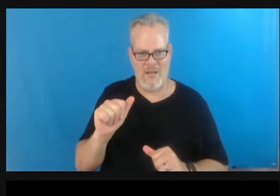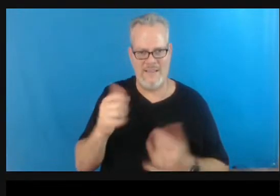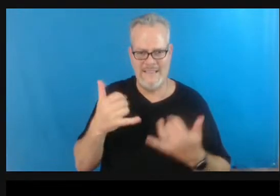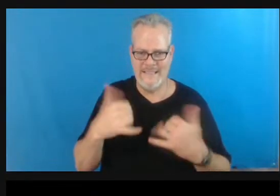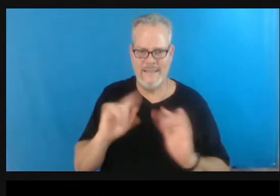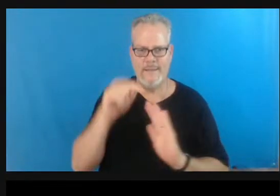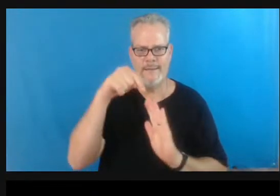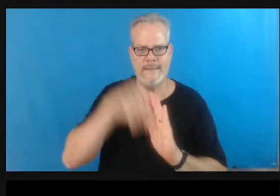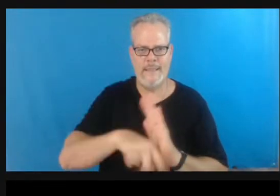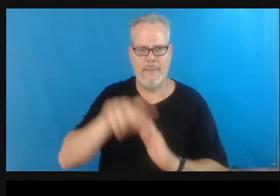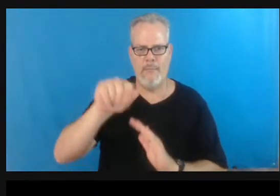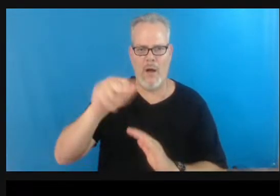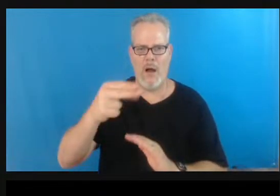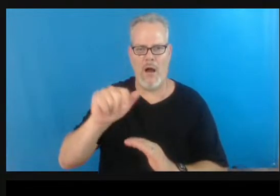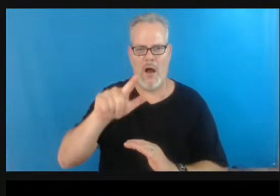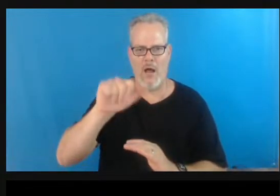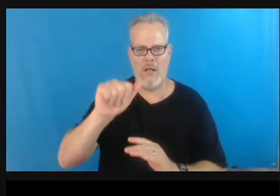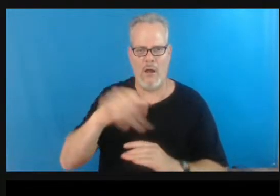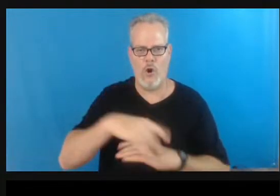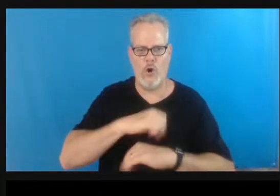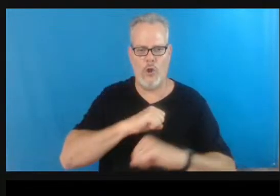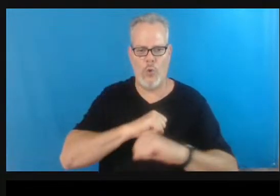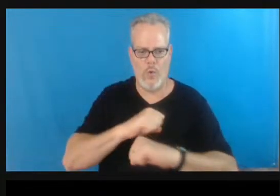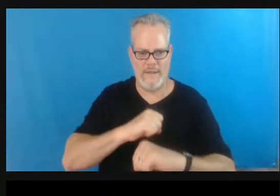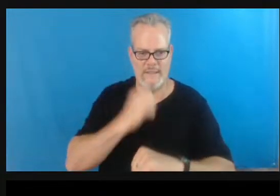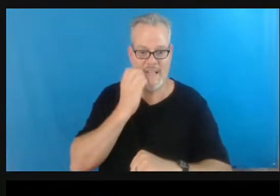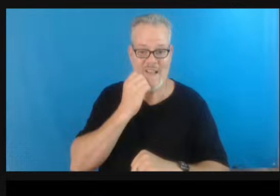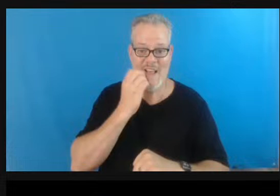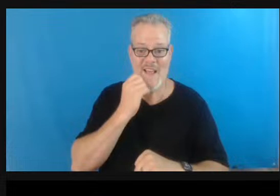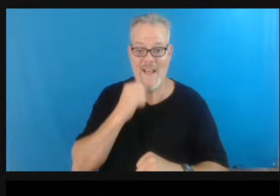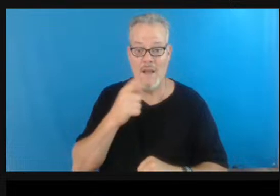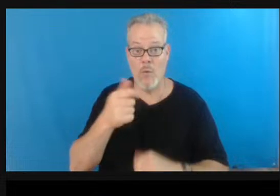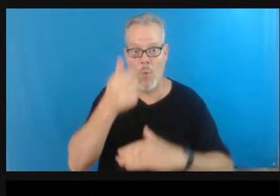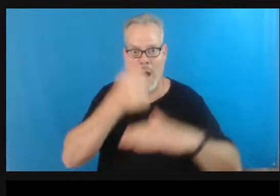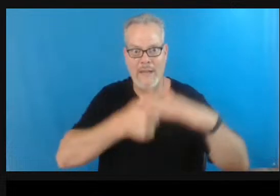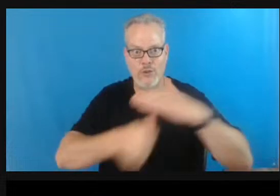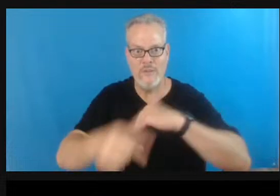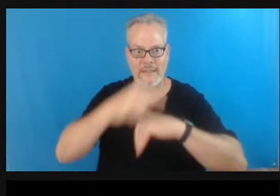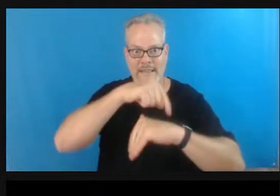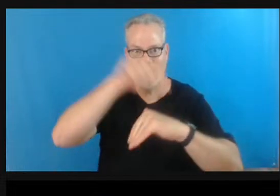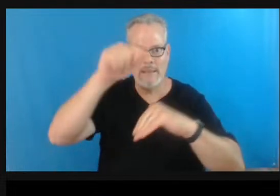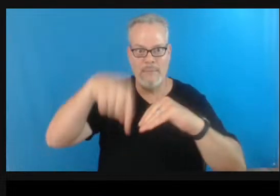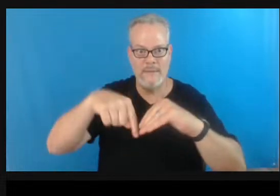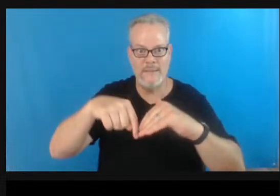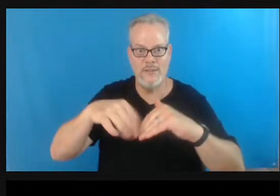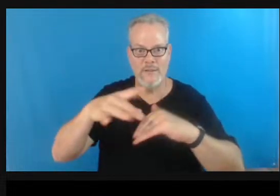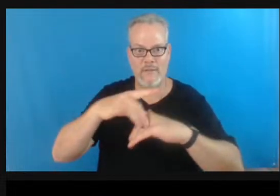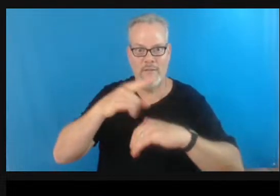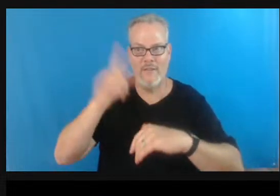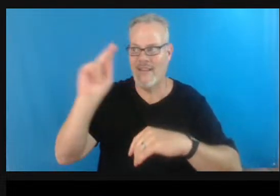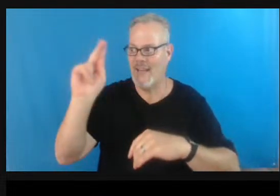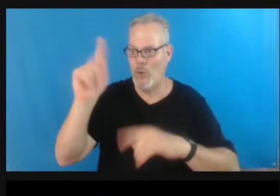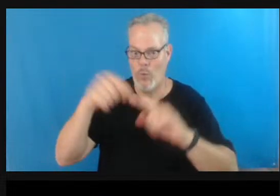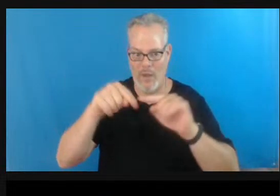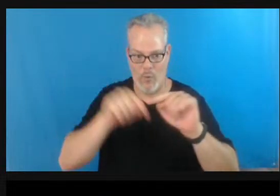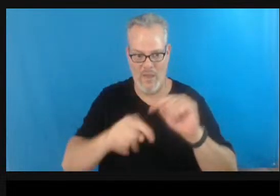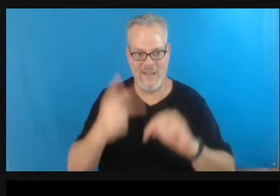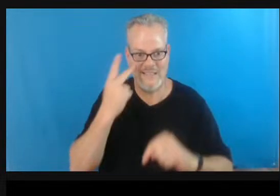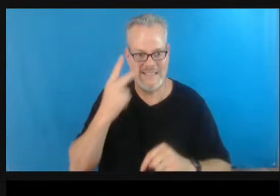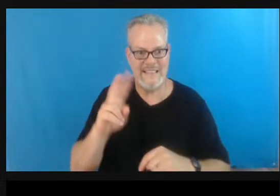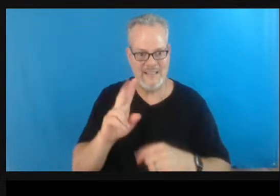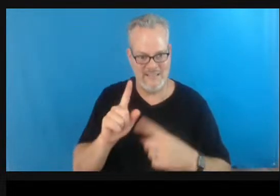earthquakes. We get to a deep one underneath the summit of Kīlauea there. 2.2 on the south flank